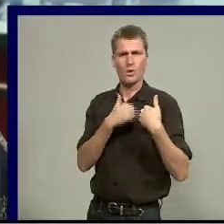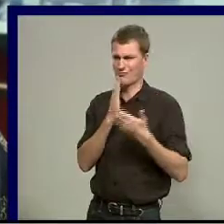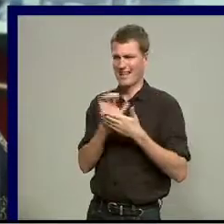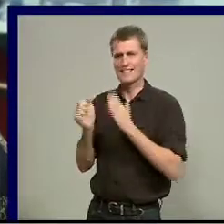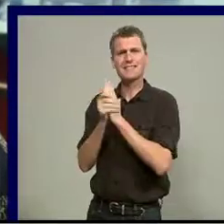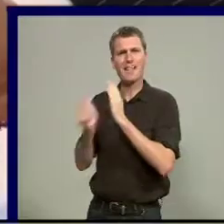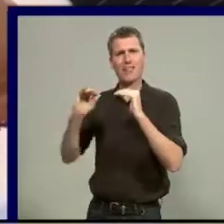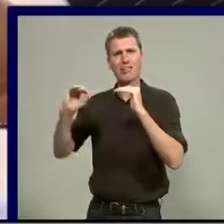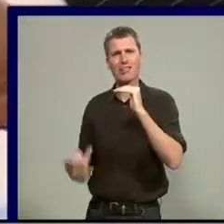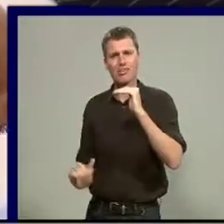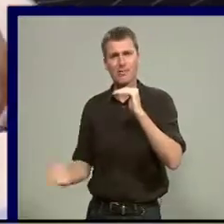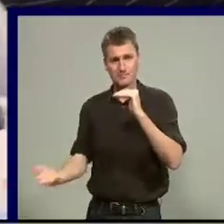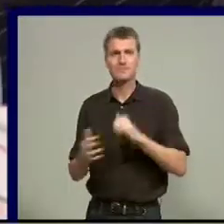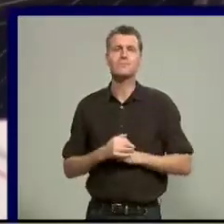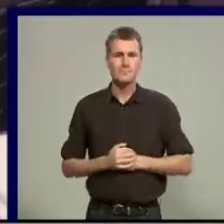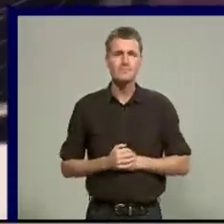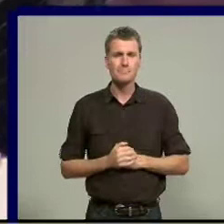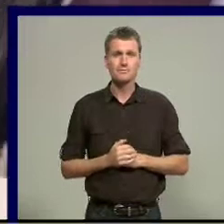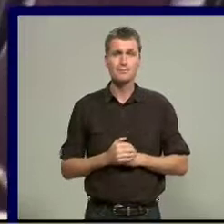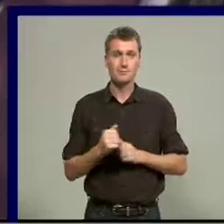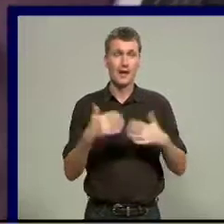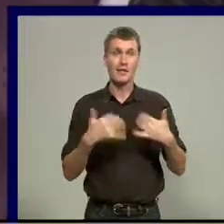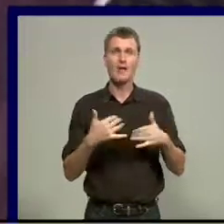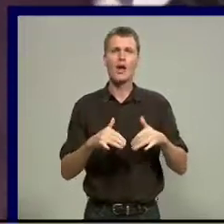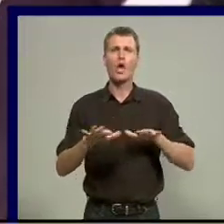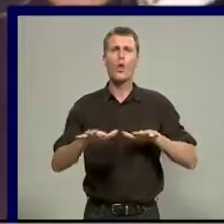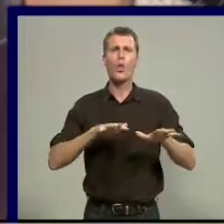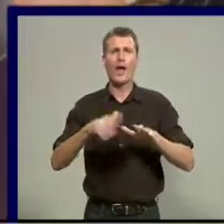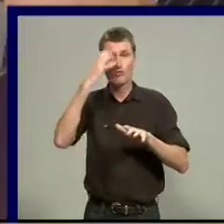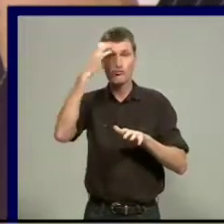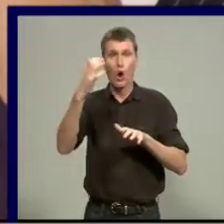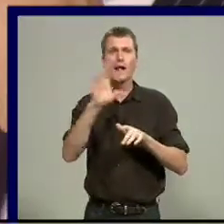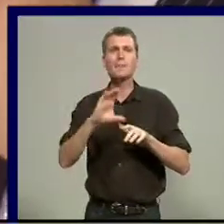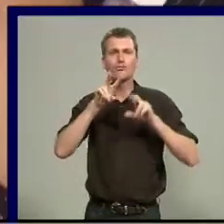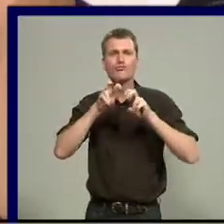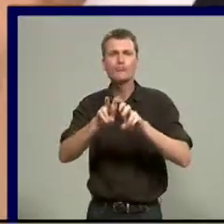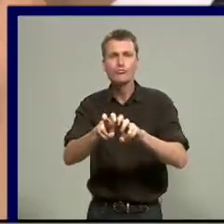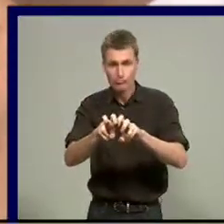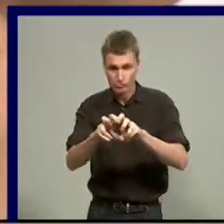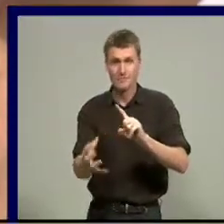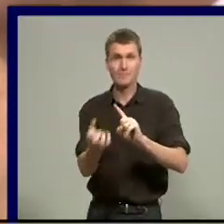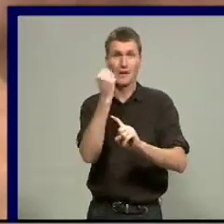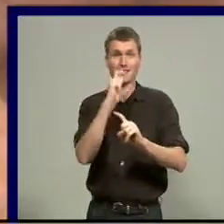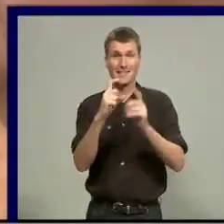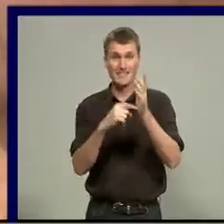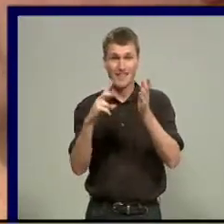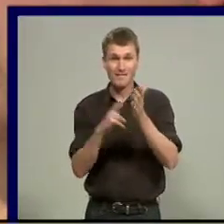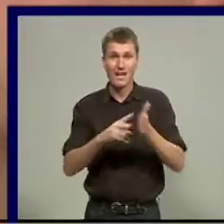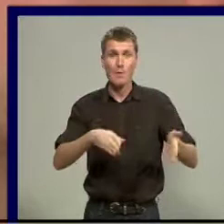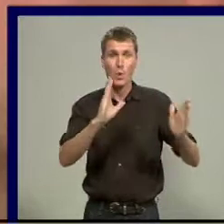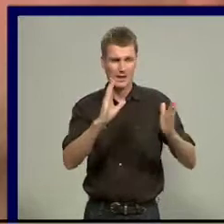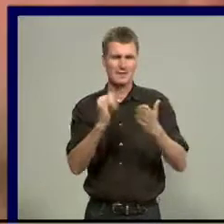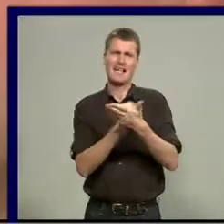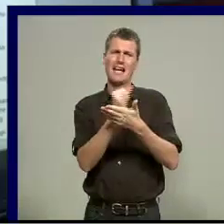was capable of. A report by the Canterbury Earthquakes Royal Commission found the CTV building had serious design and